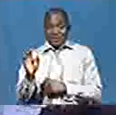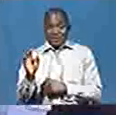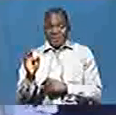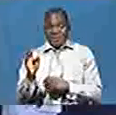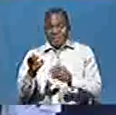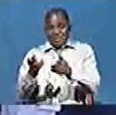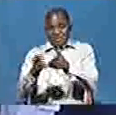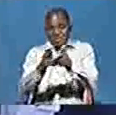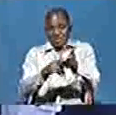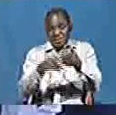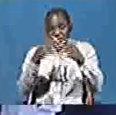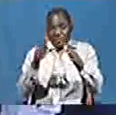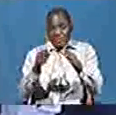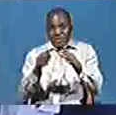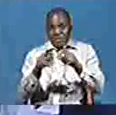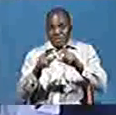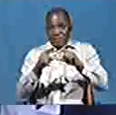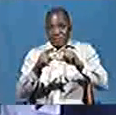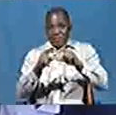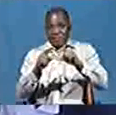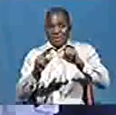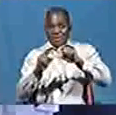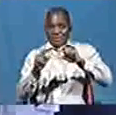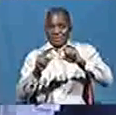and that is the voter ID card.